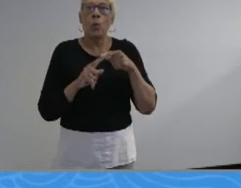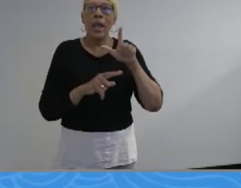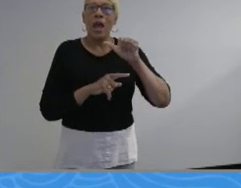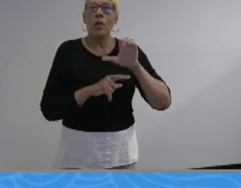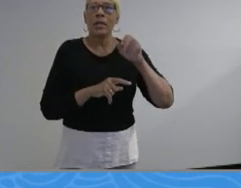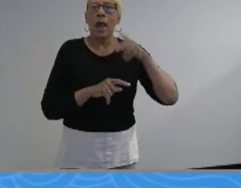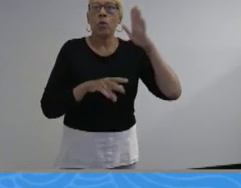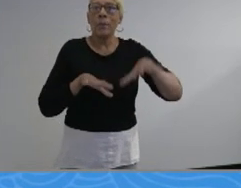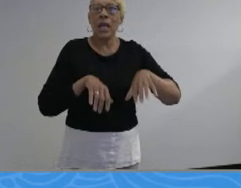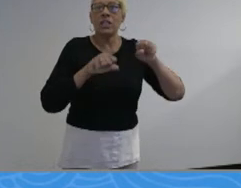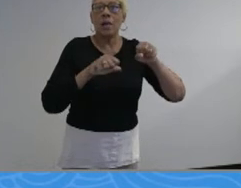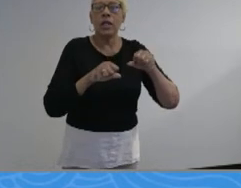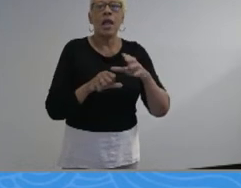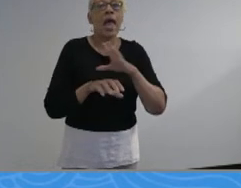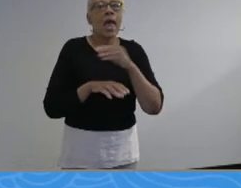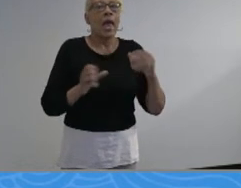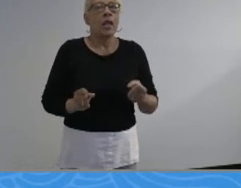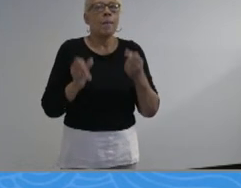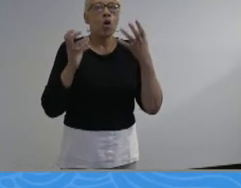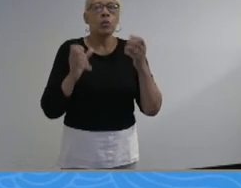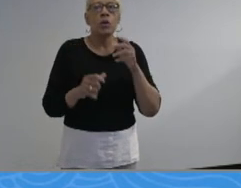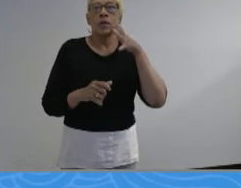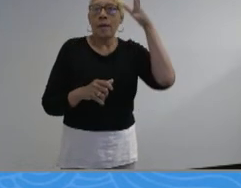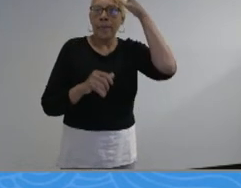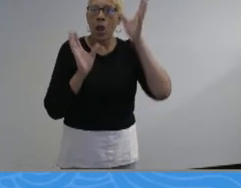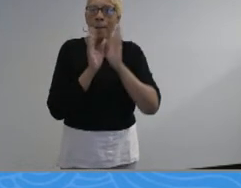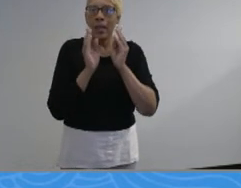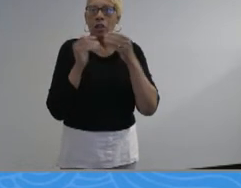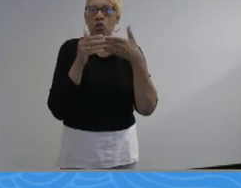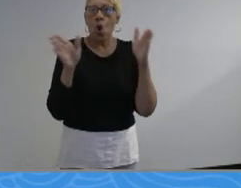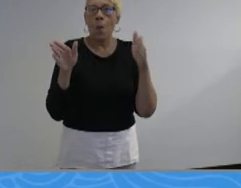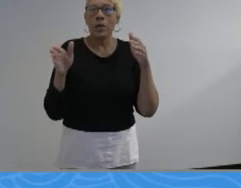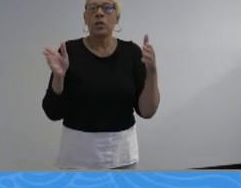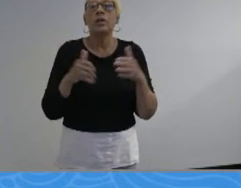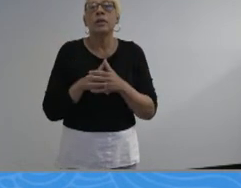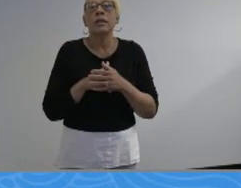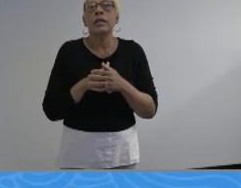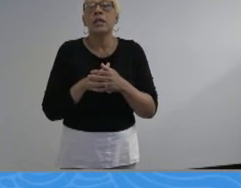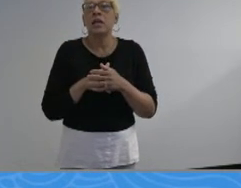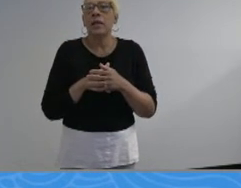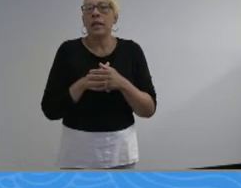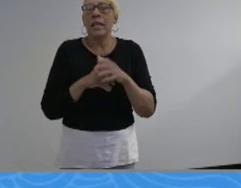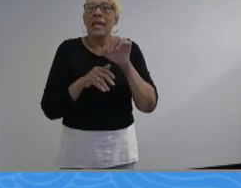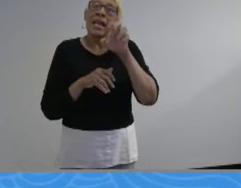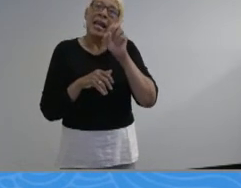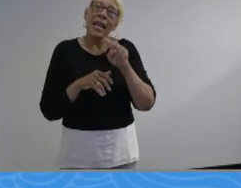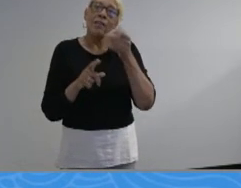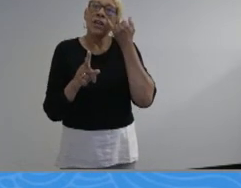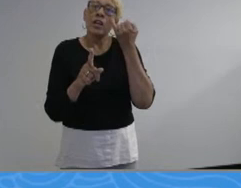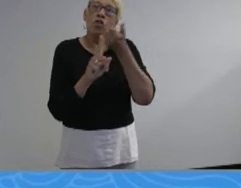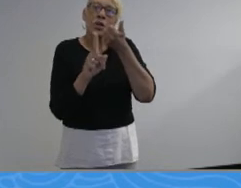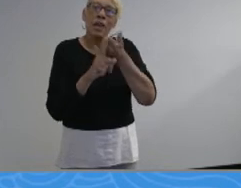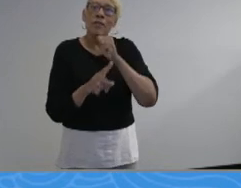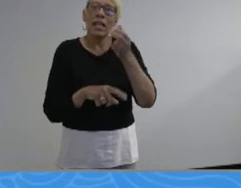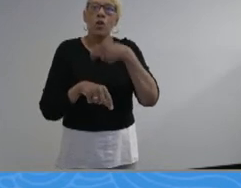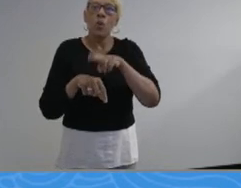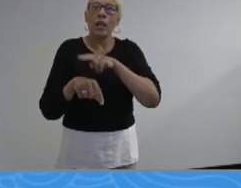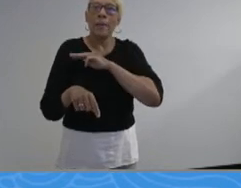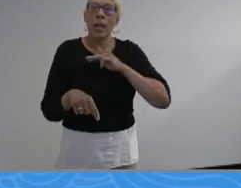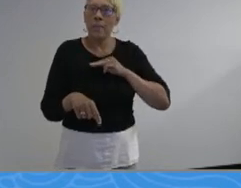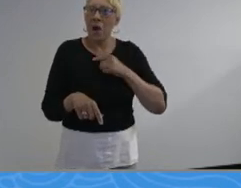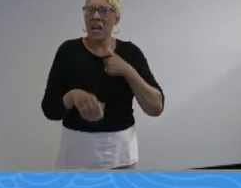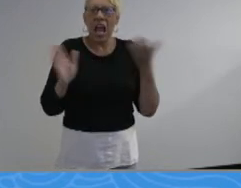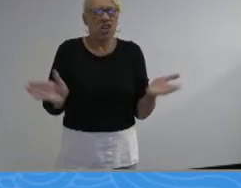and a multitude of parent meetings that are open to the public, even if you're not a regular member. So I encourage you to go and attend